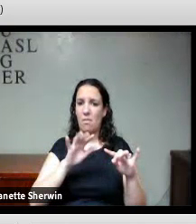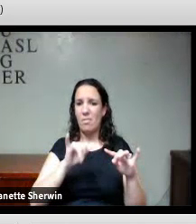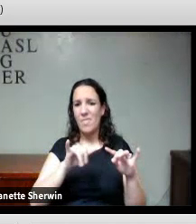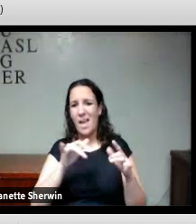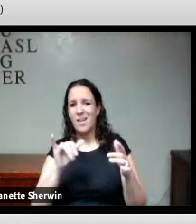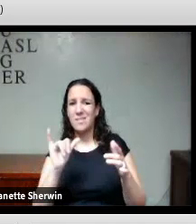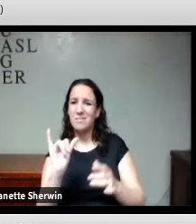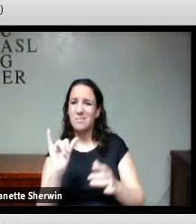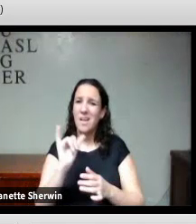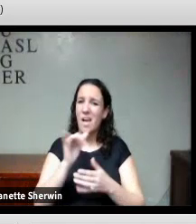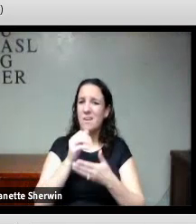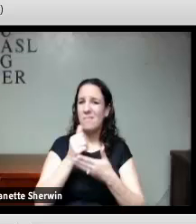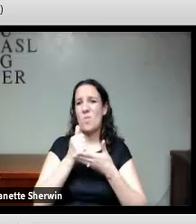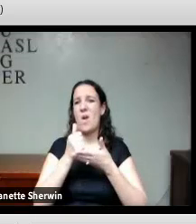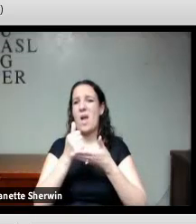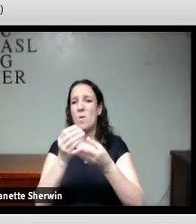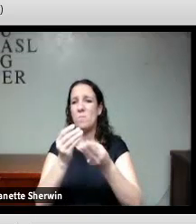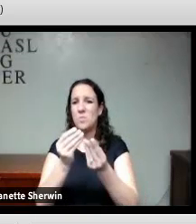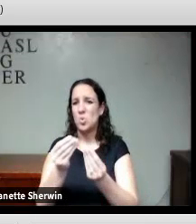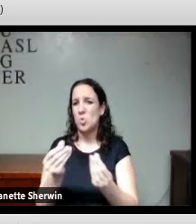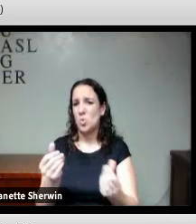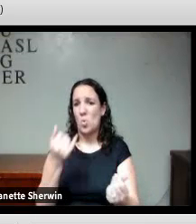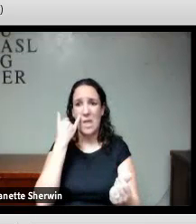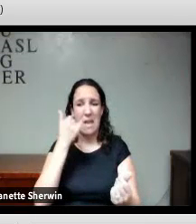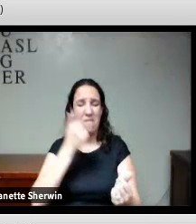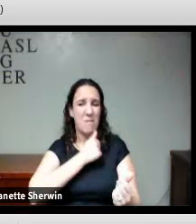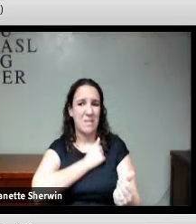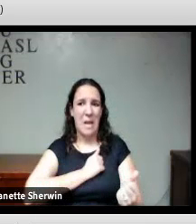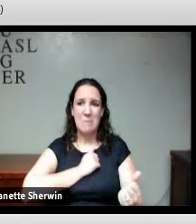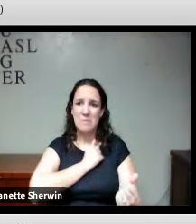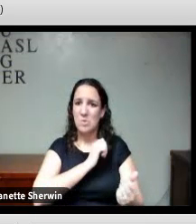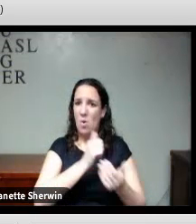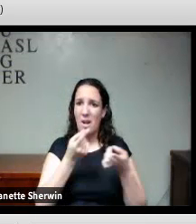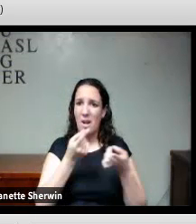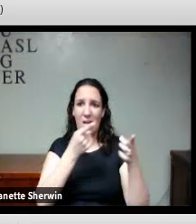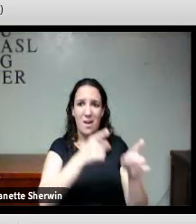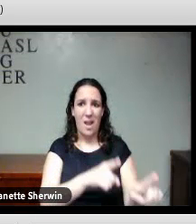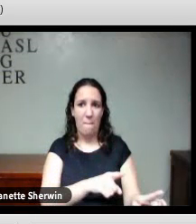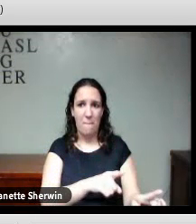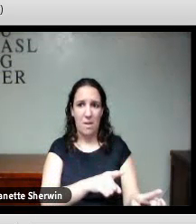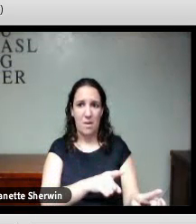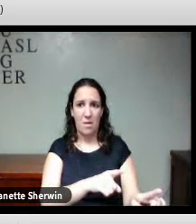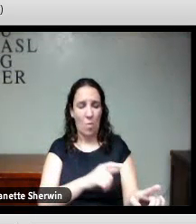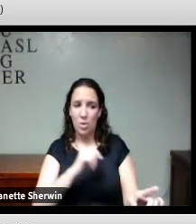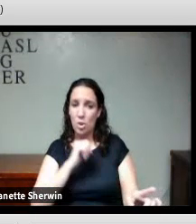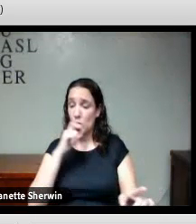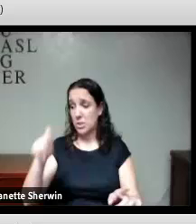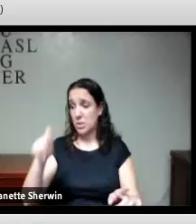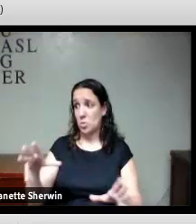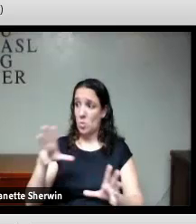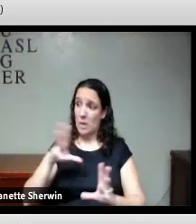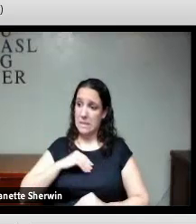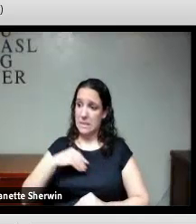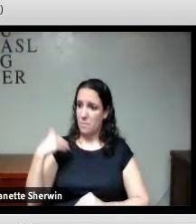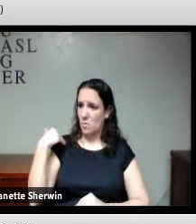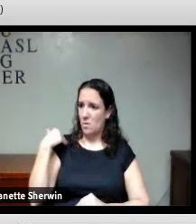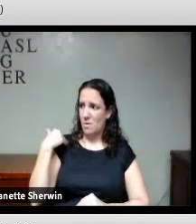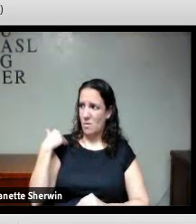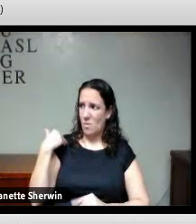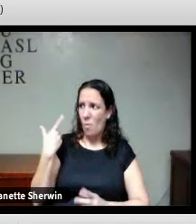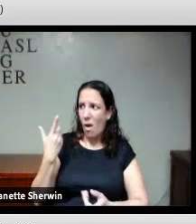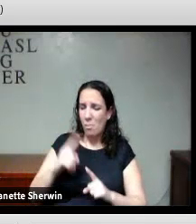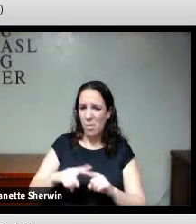you will. If I say, I'm so sorry that happened, they said, well, you're not supposed to take responsibility, and I said, well, sometimes it is the library's